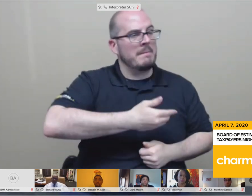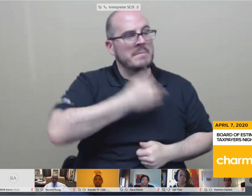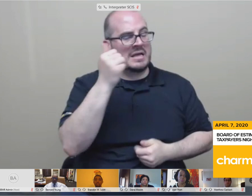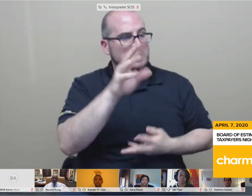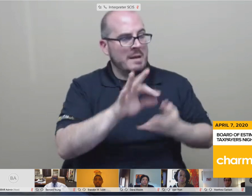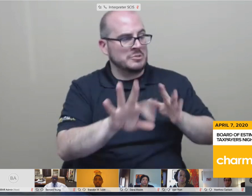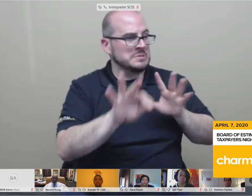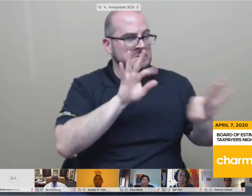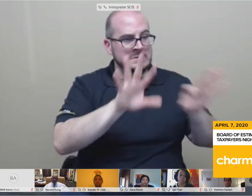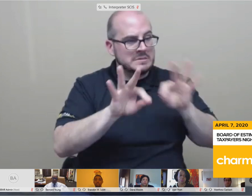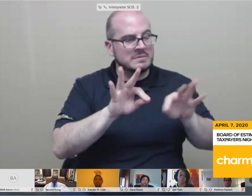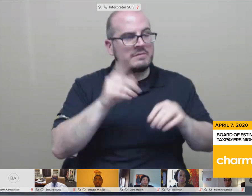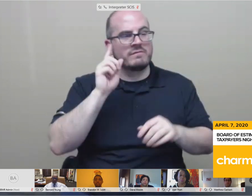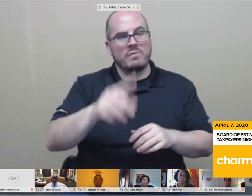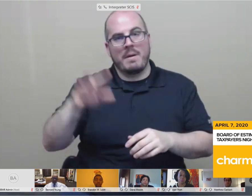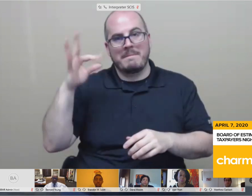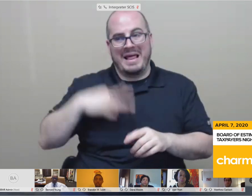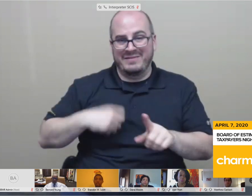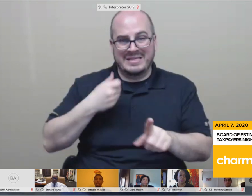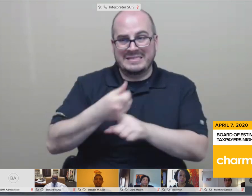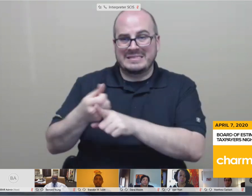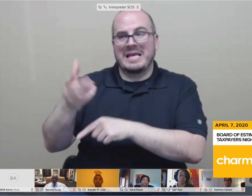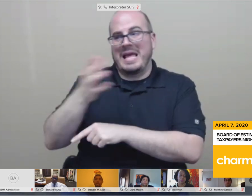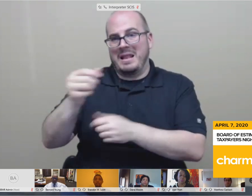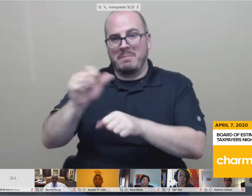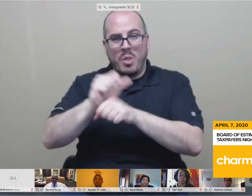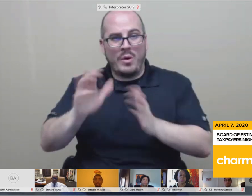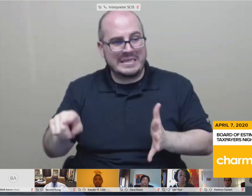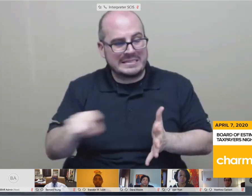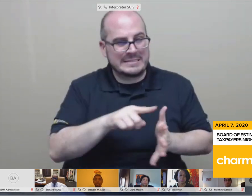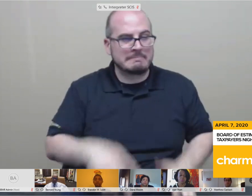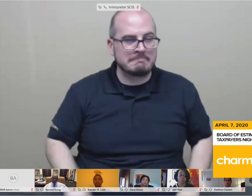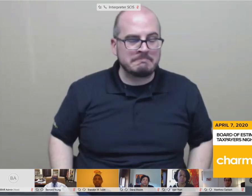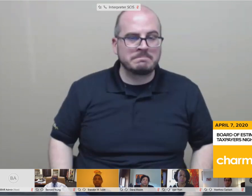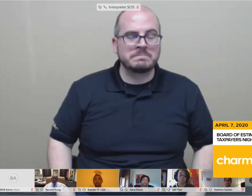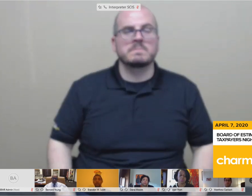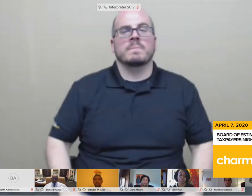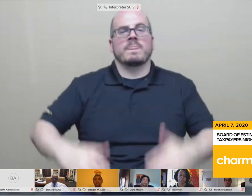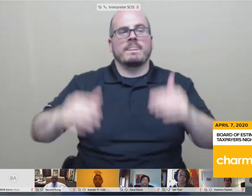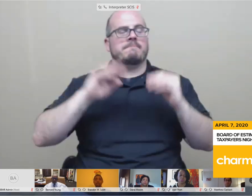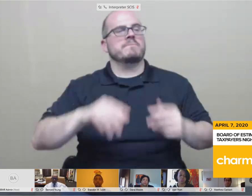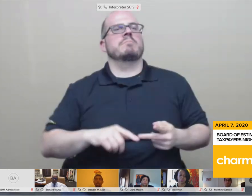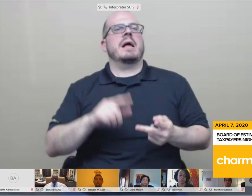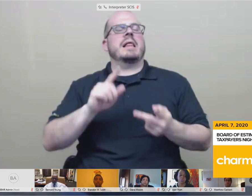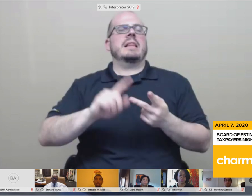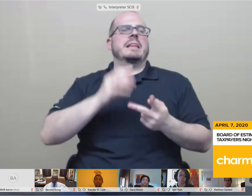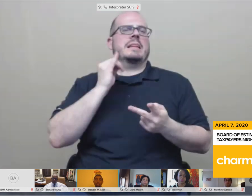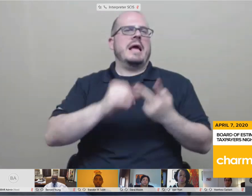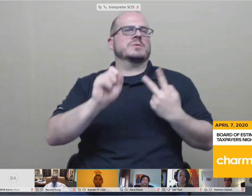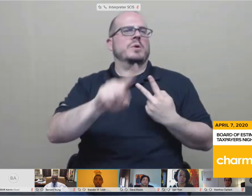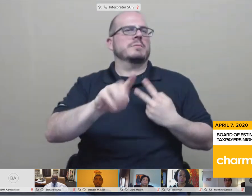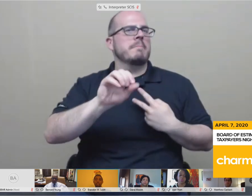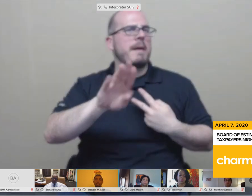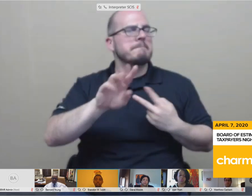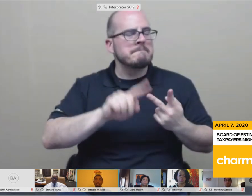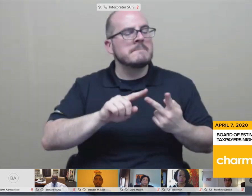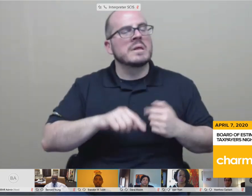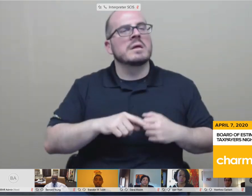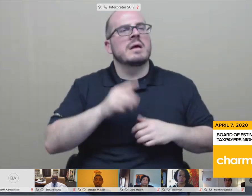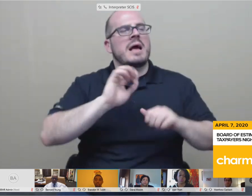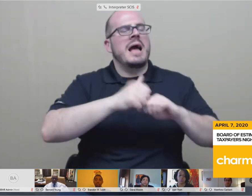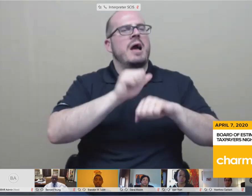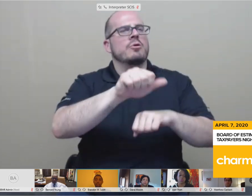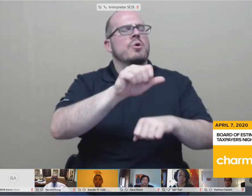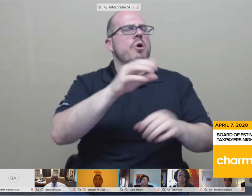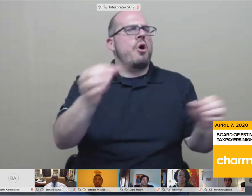on citizens and employees. And then my last thing, Bob, can you just talk a little bit about how your office works with the agencies